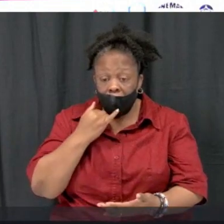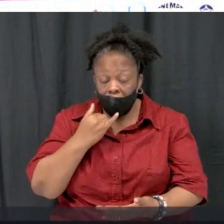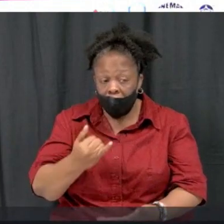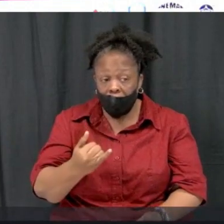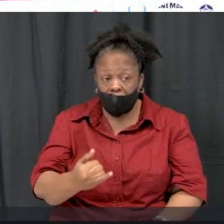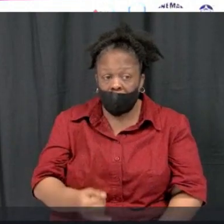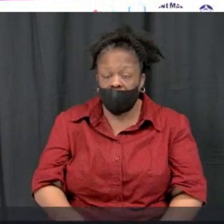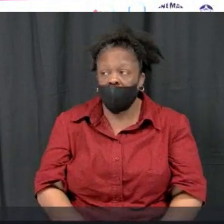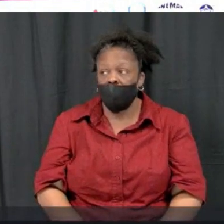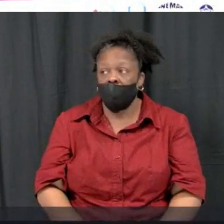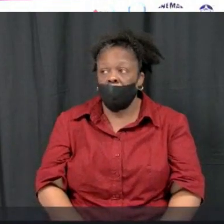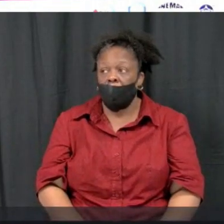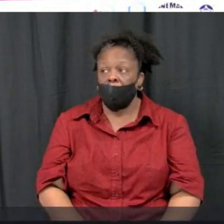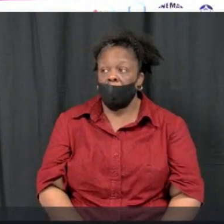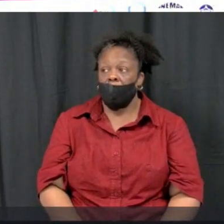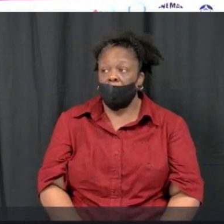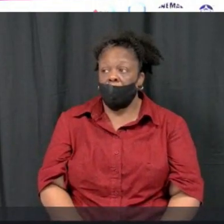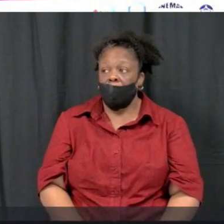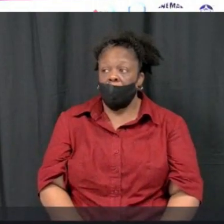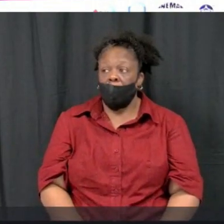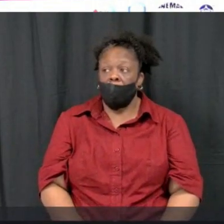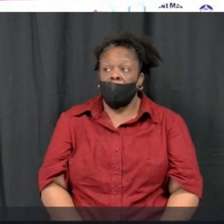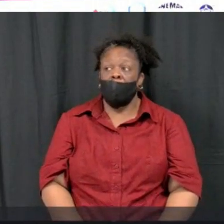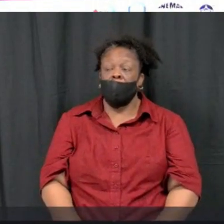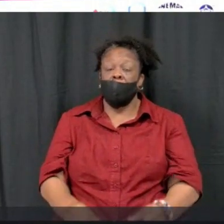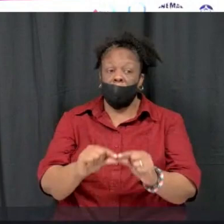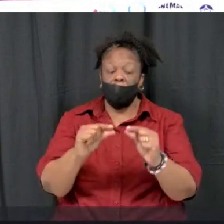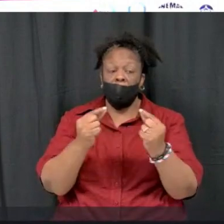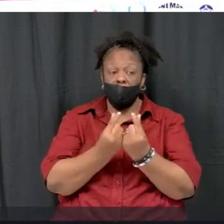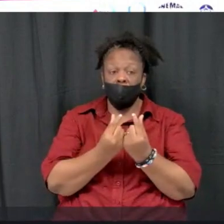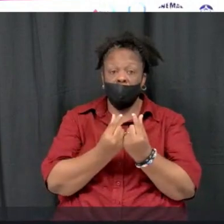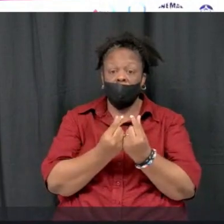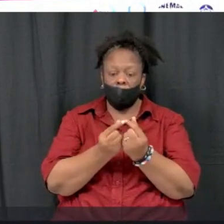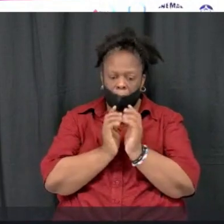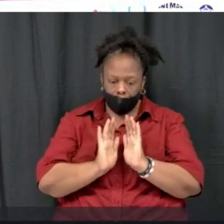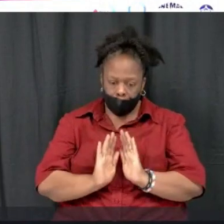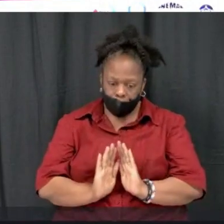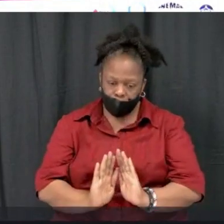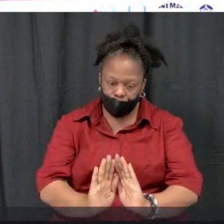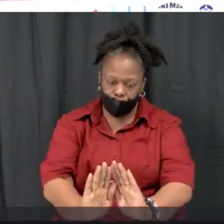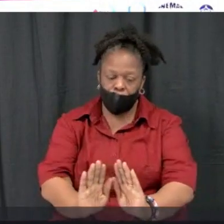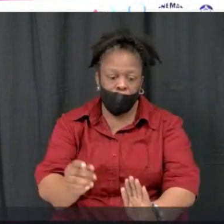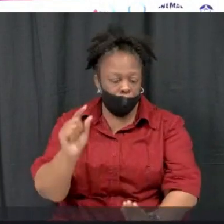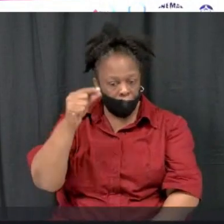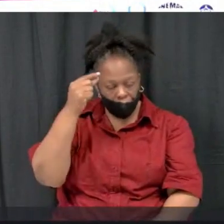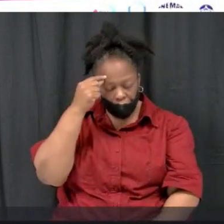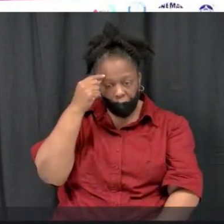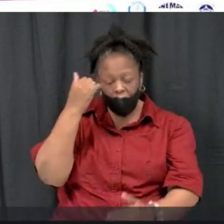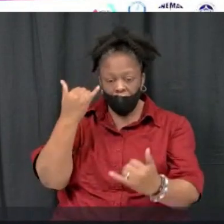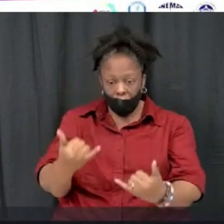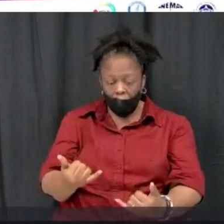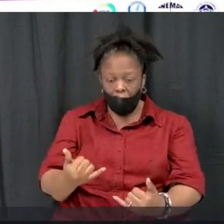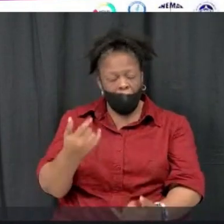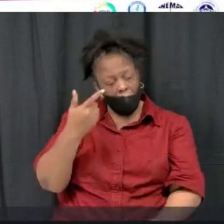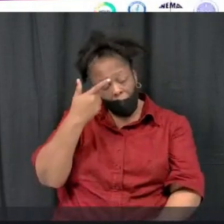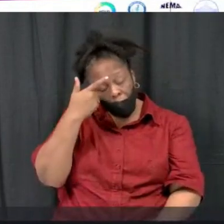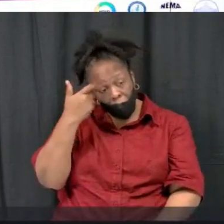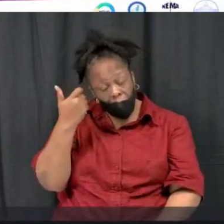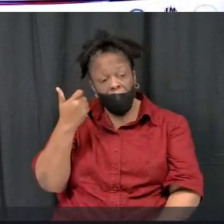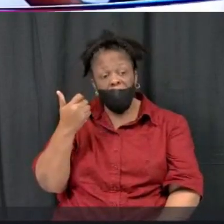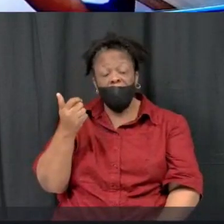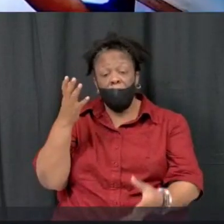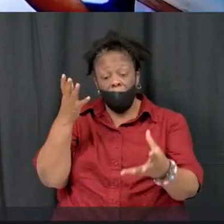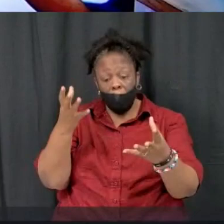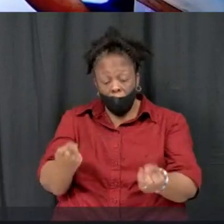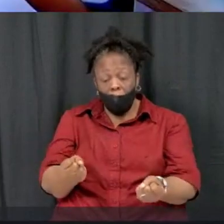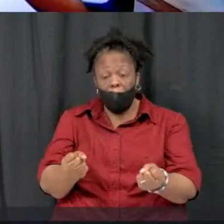responsible at pushing forward with the Ministry of Health. We have now seen eye to eye because they know that they get a lot of pressure from us.